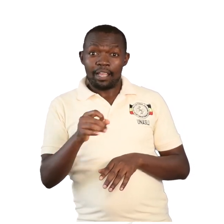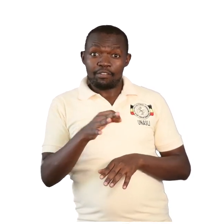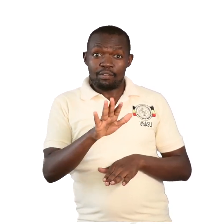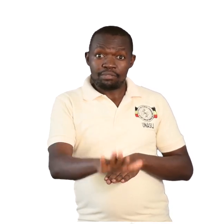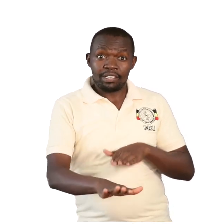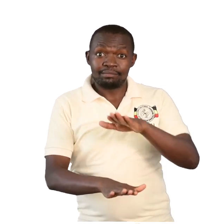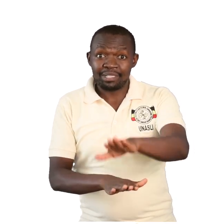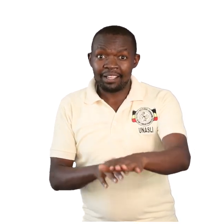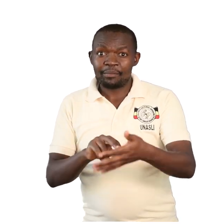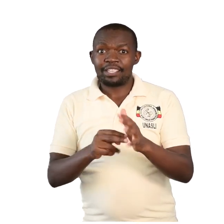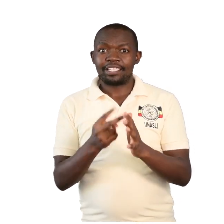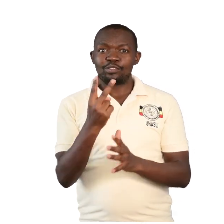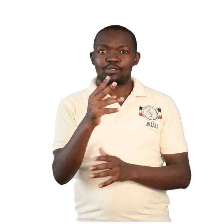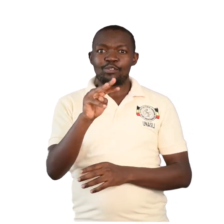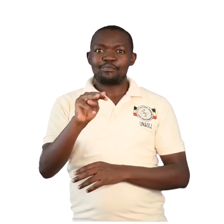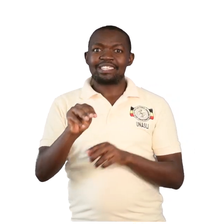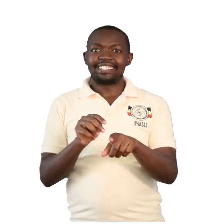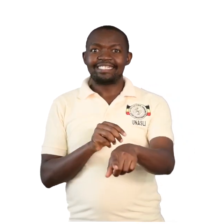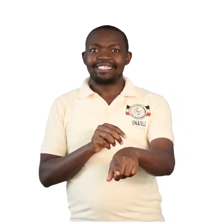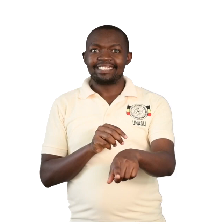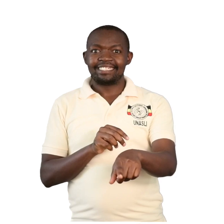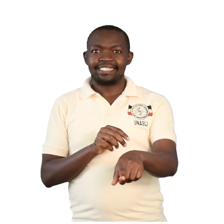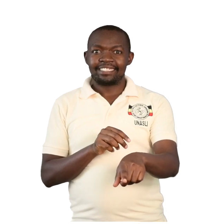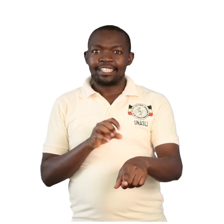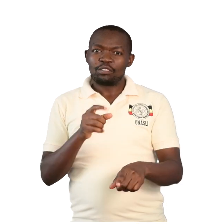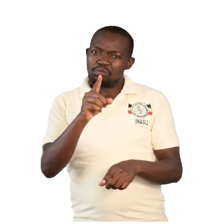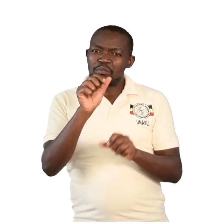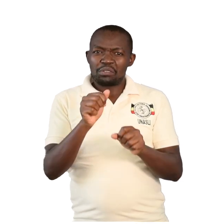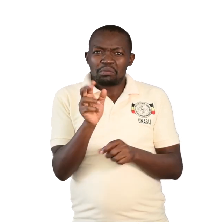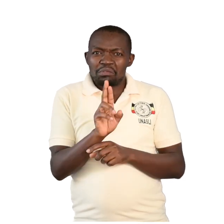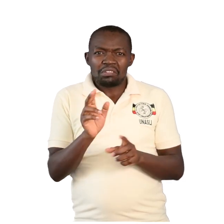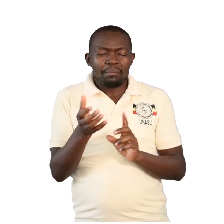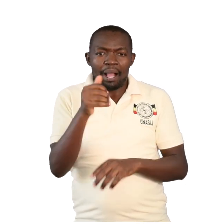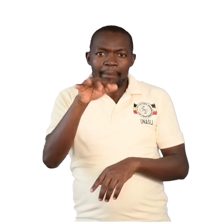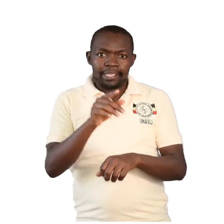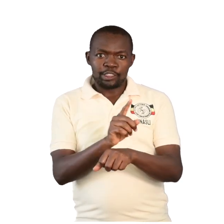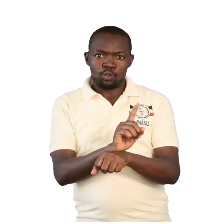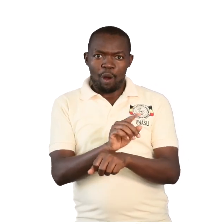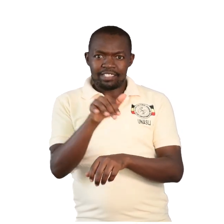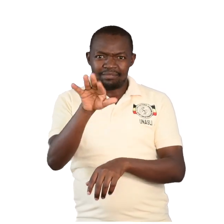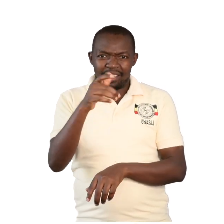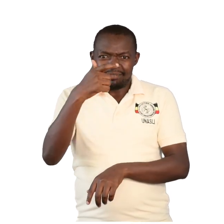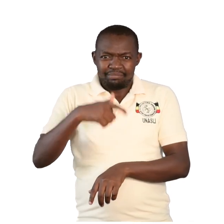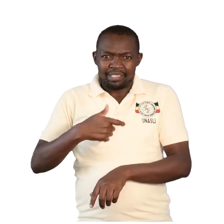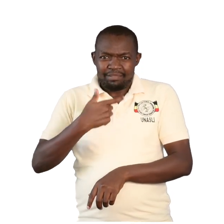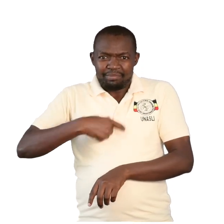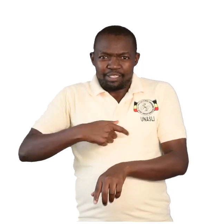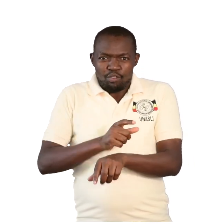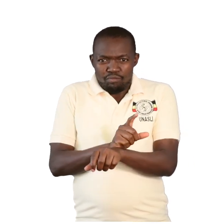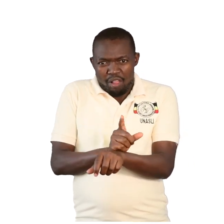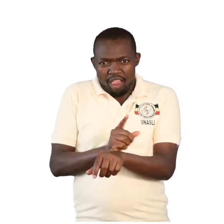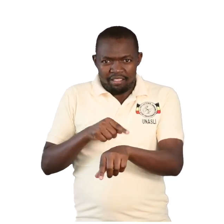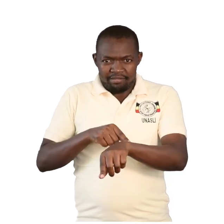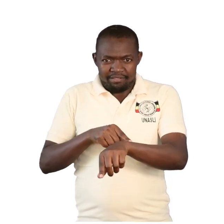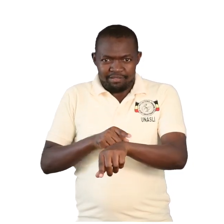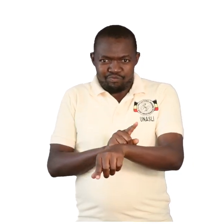Can you please try it? Get a watch. You can get a watch and time yourself as you take those